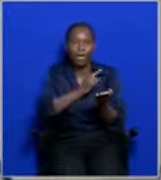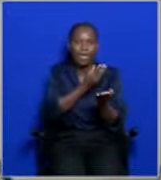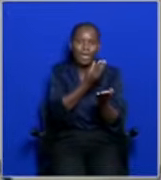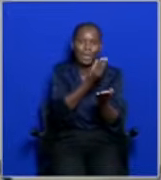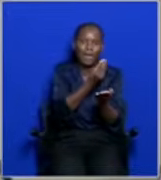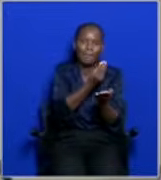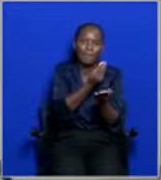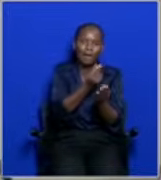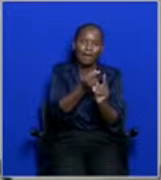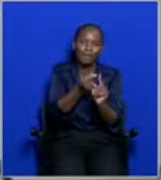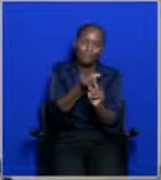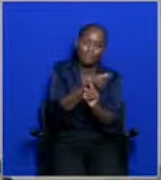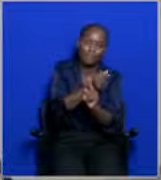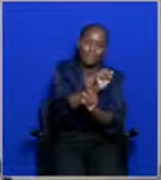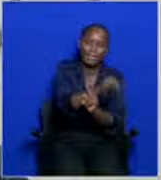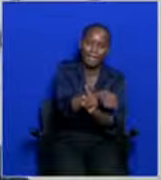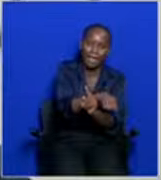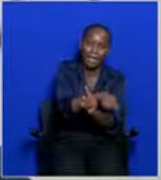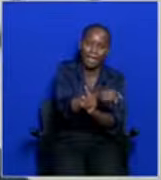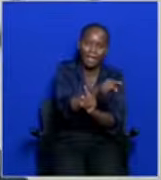that's where the pictures were positioned.